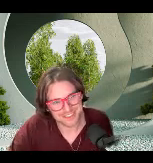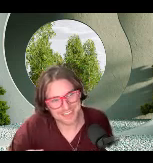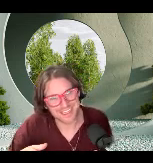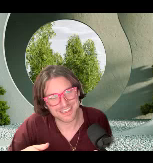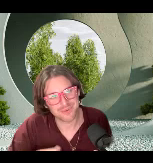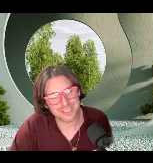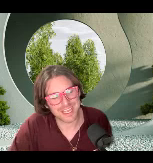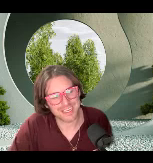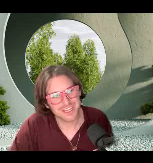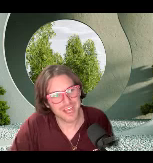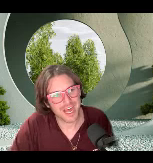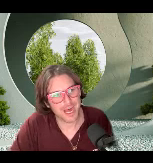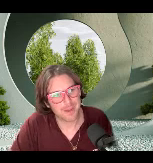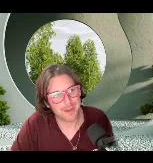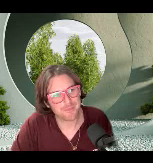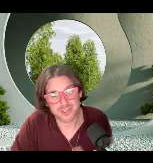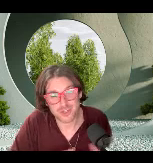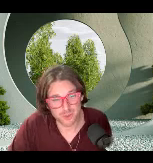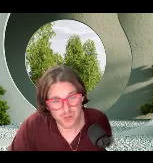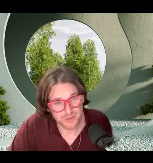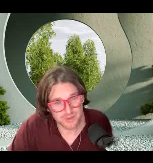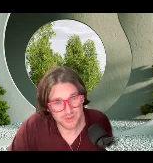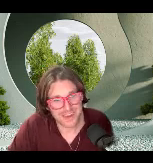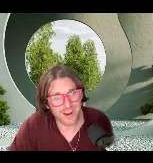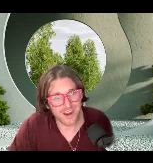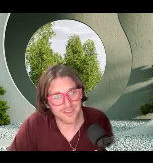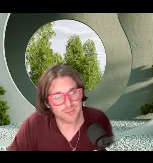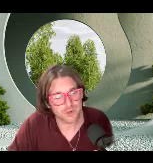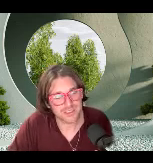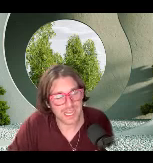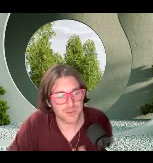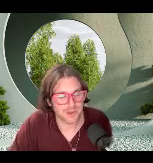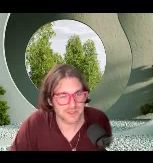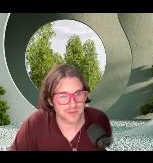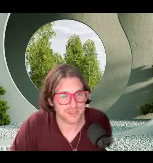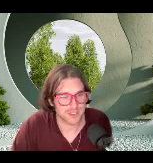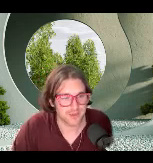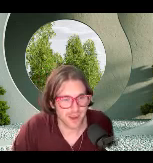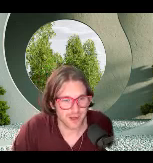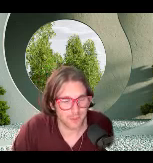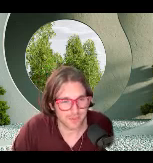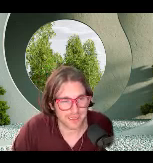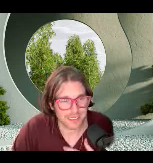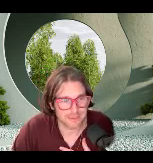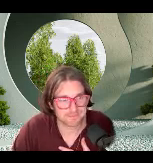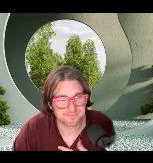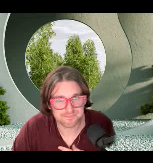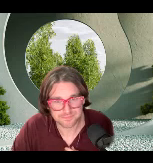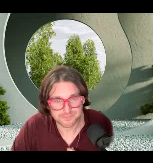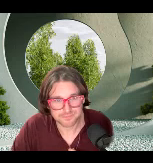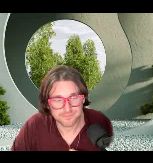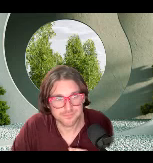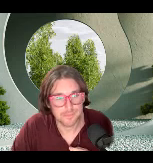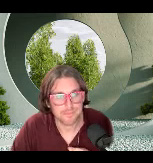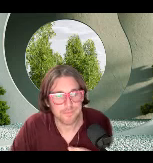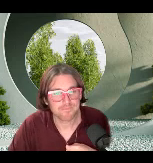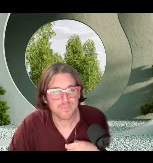assess understanding, that we can measure growth that is more aligned to our students and who they are and what they need.